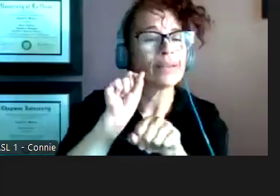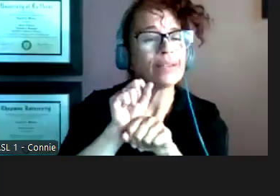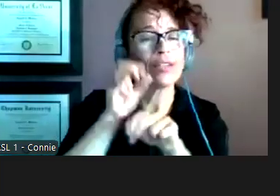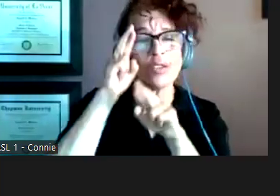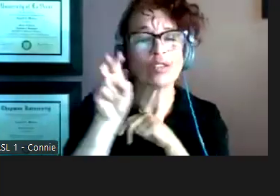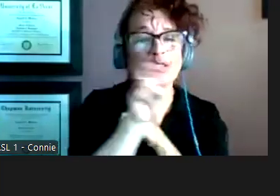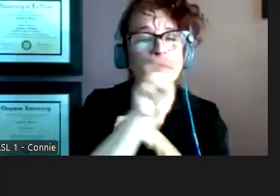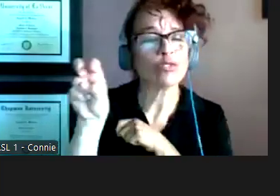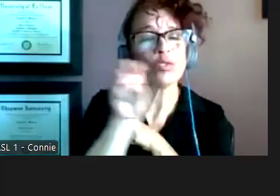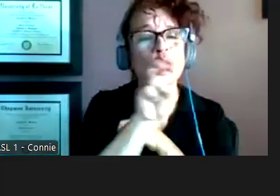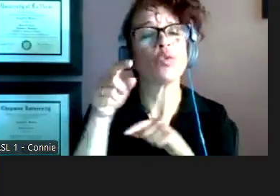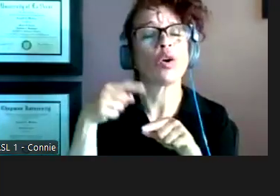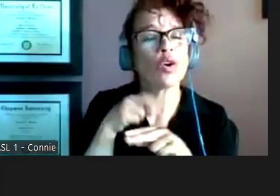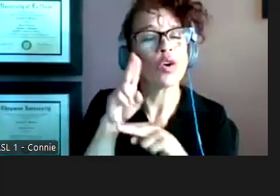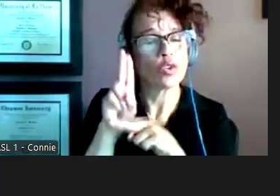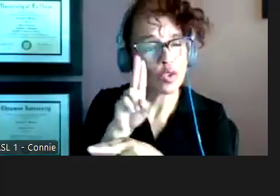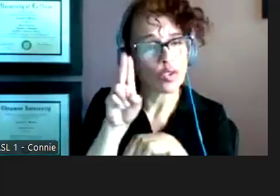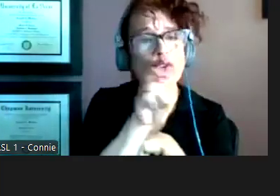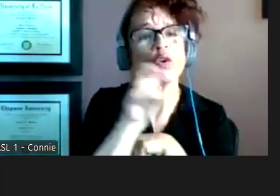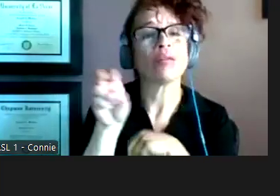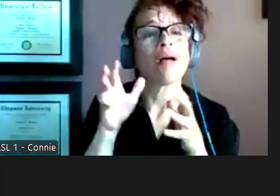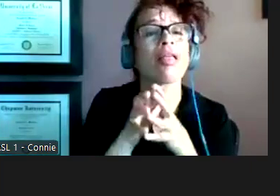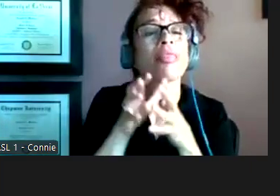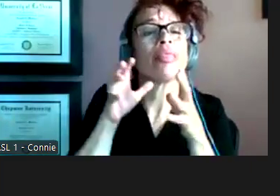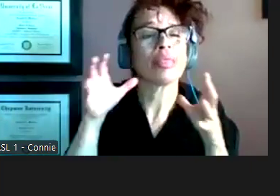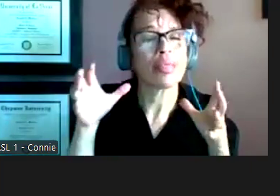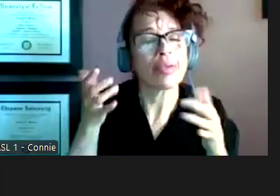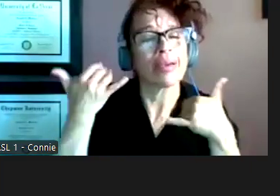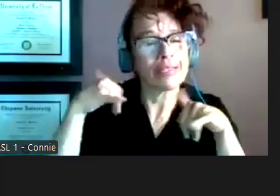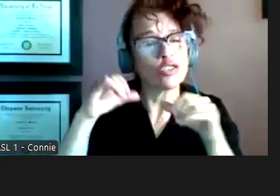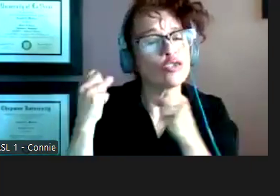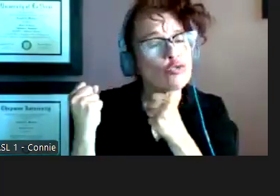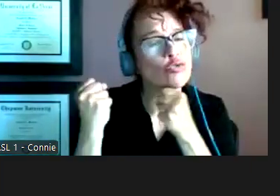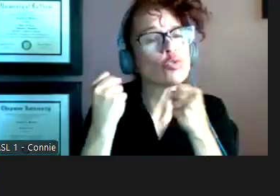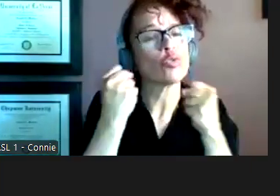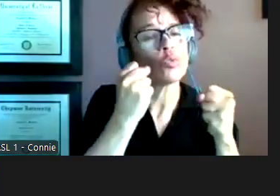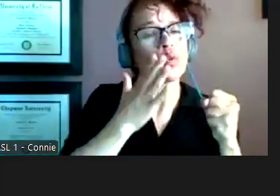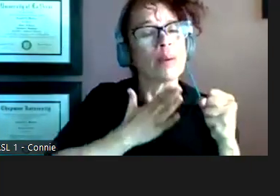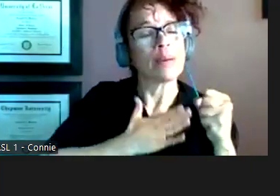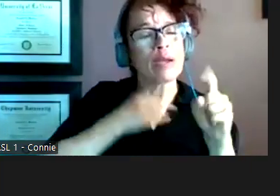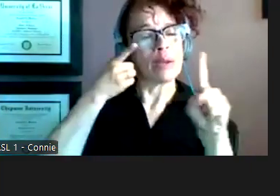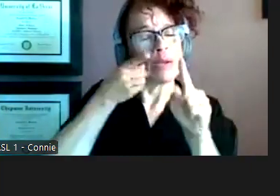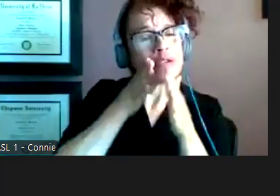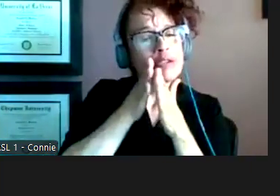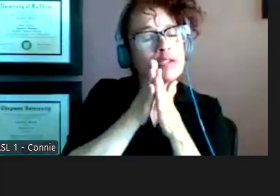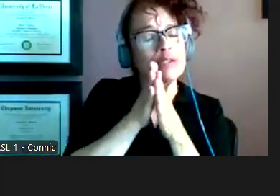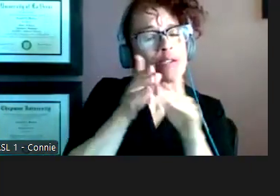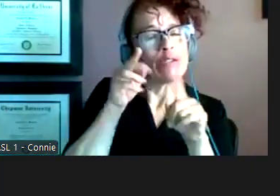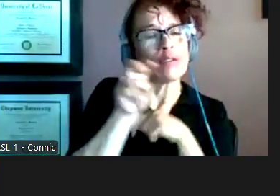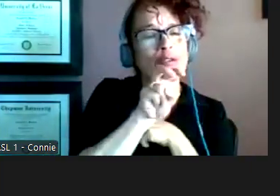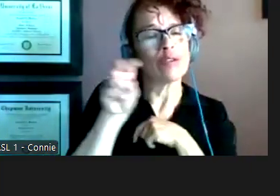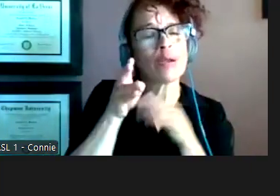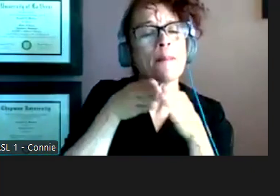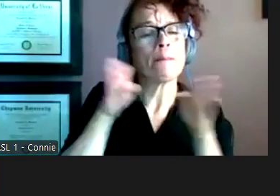to transportation, I utilize transportation a lot. I still drive, but my main mode of transportation is